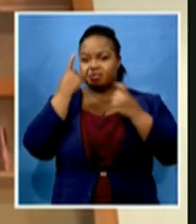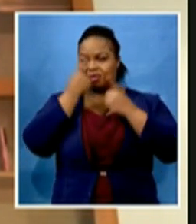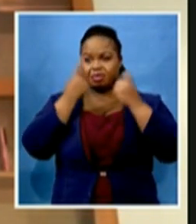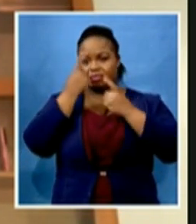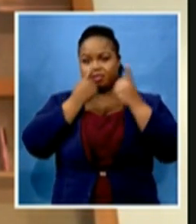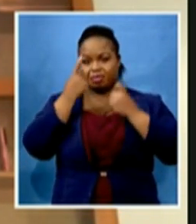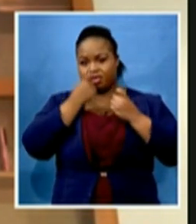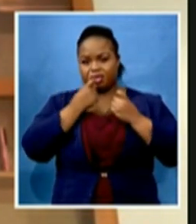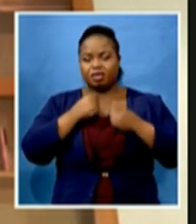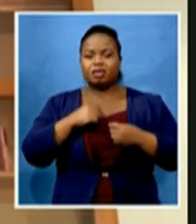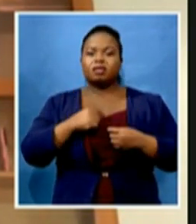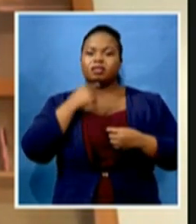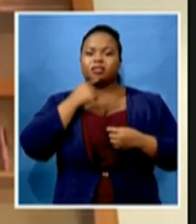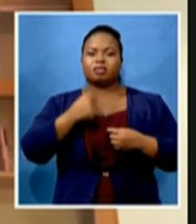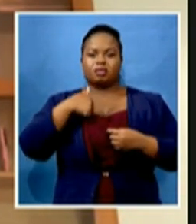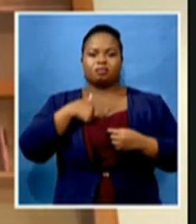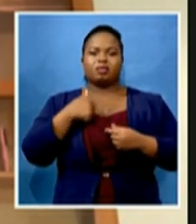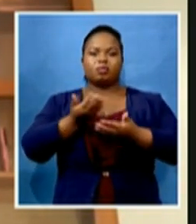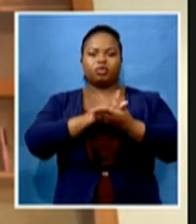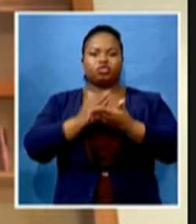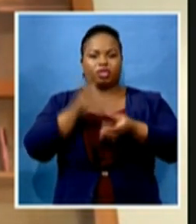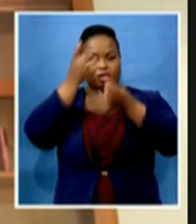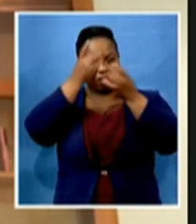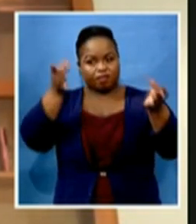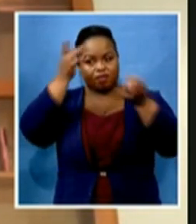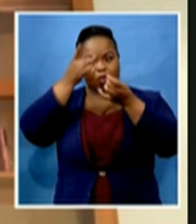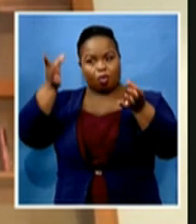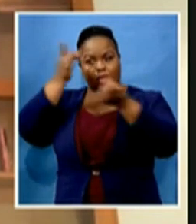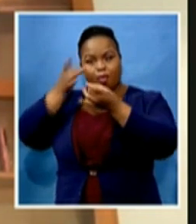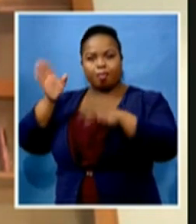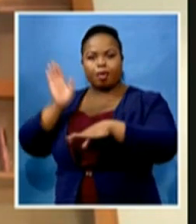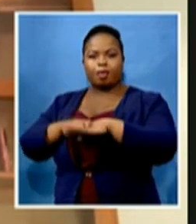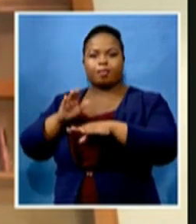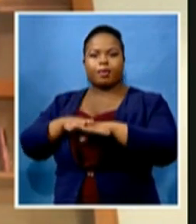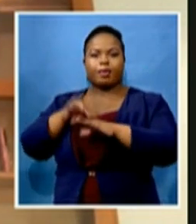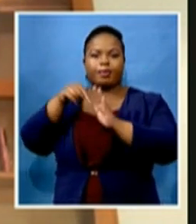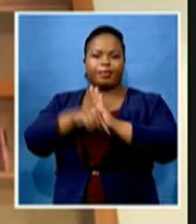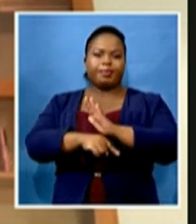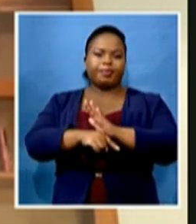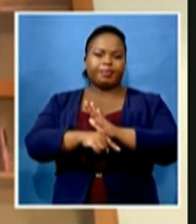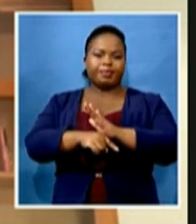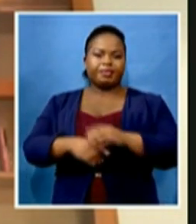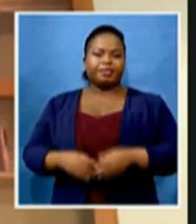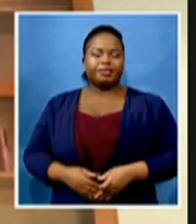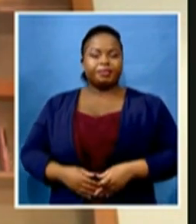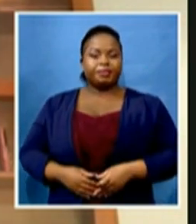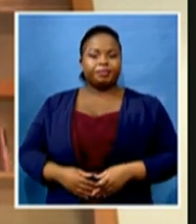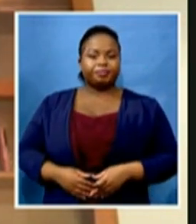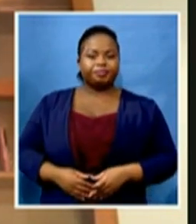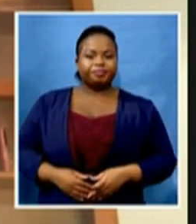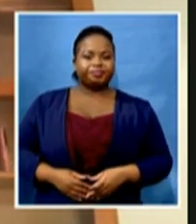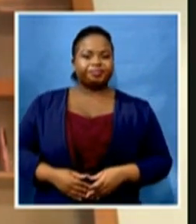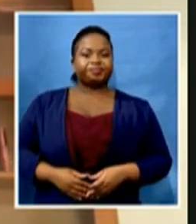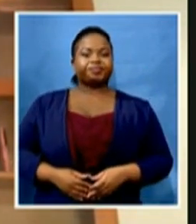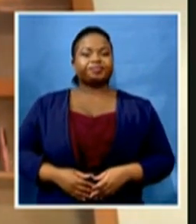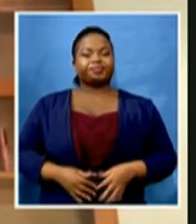on the information. In the course of all of this, we must appreciate that